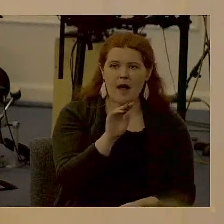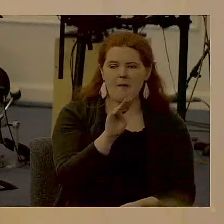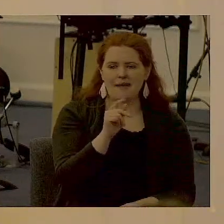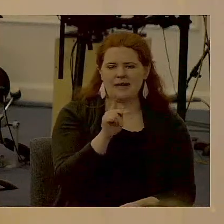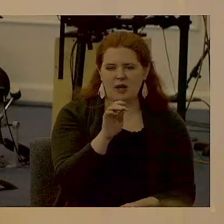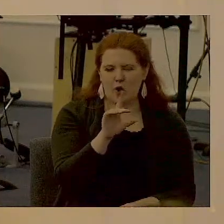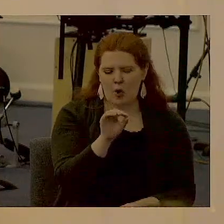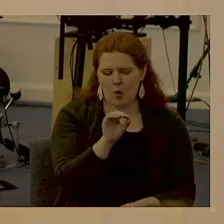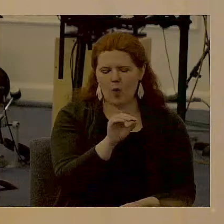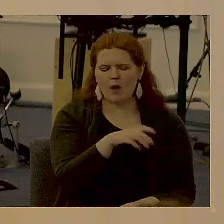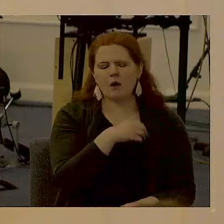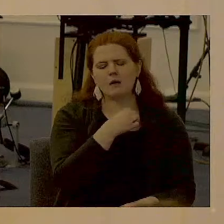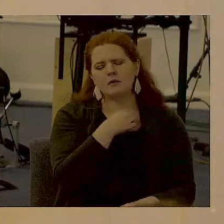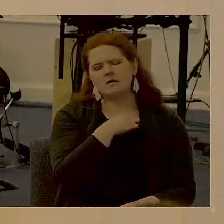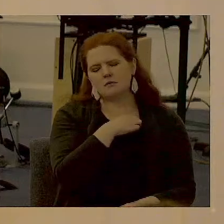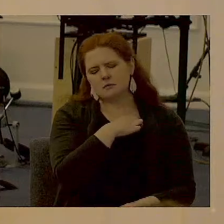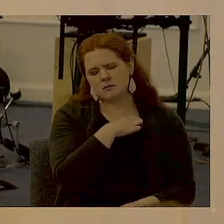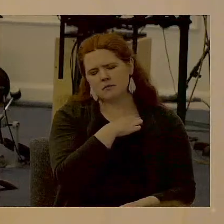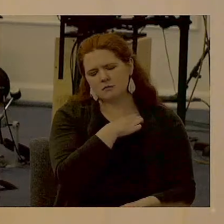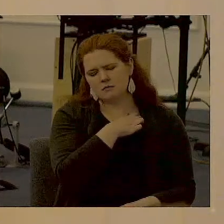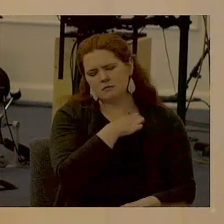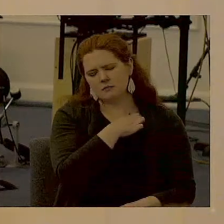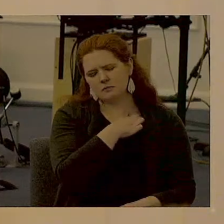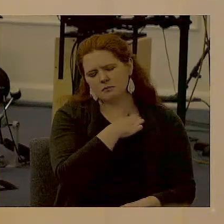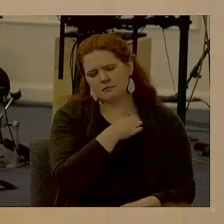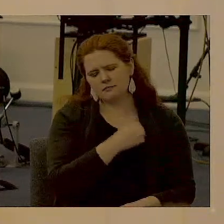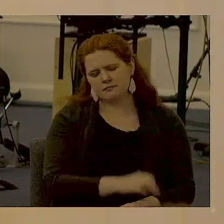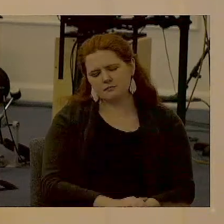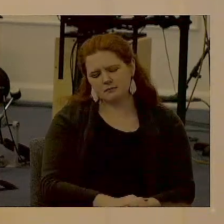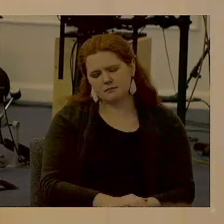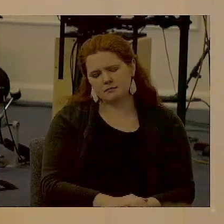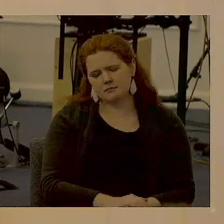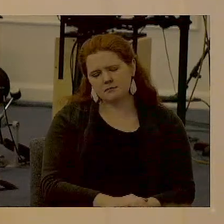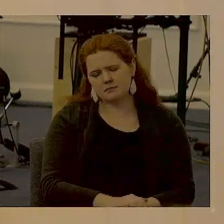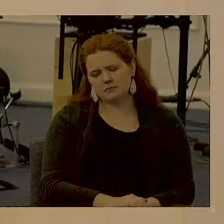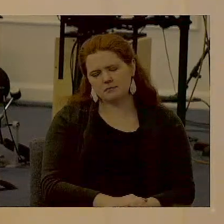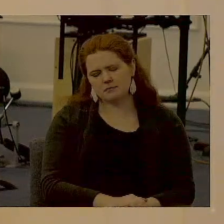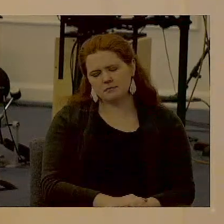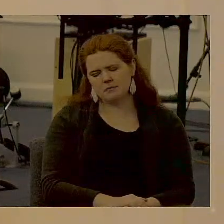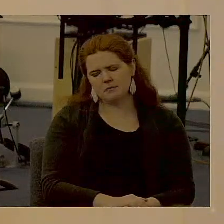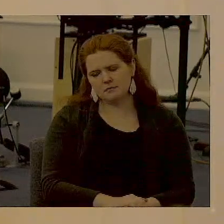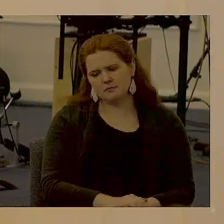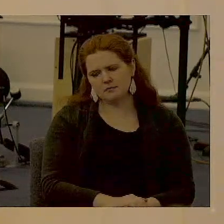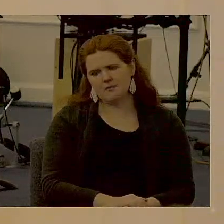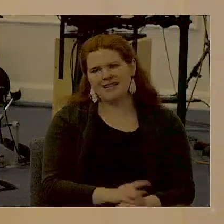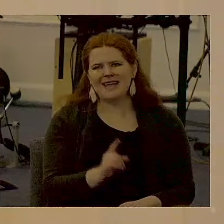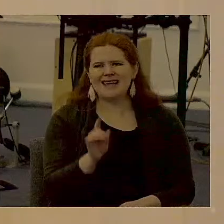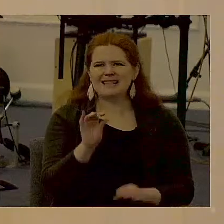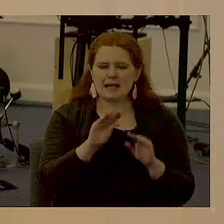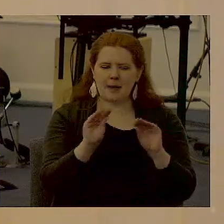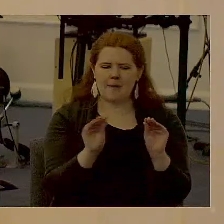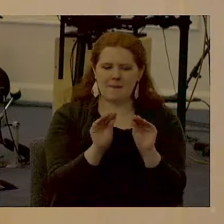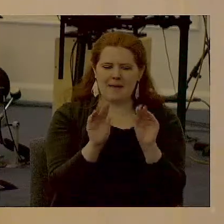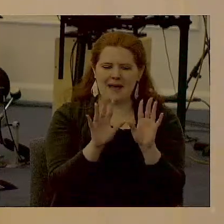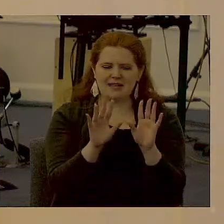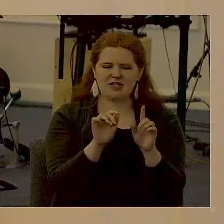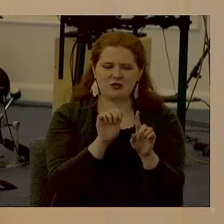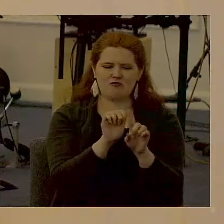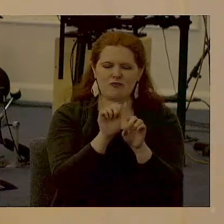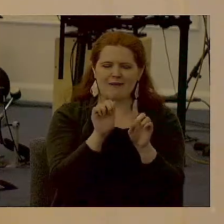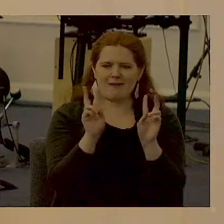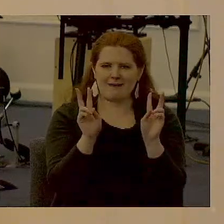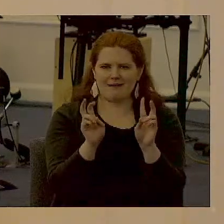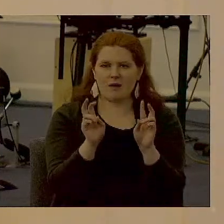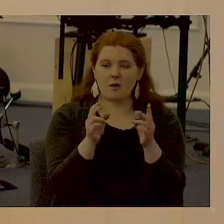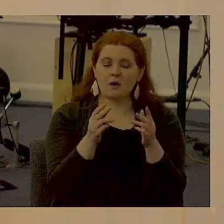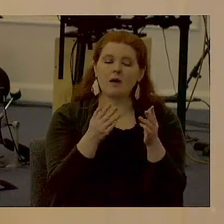Abednego, they were like kids' magic tricks compared to what was